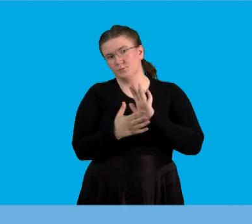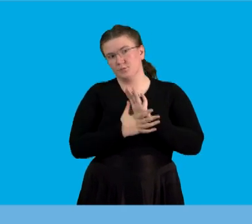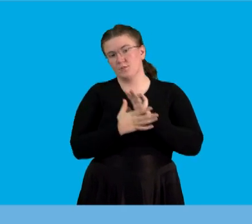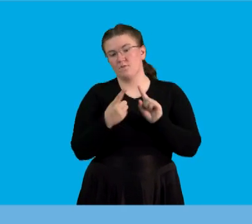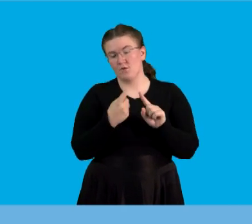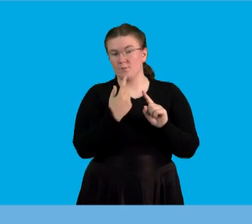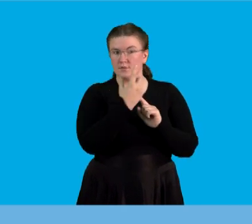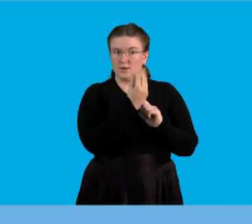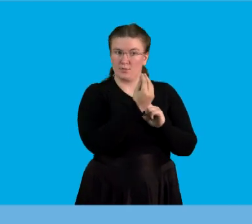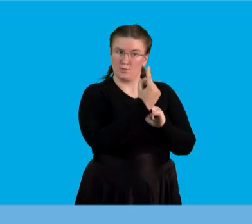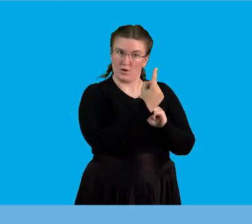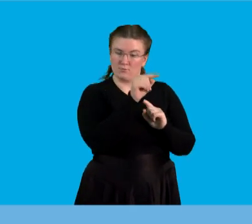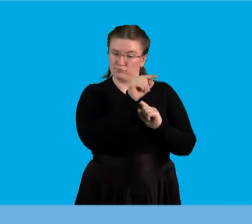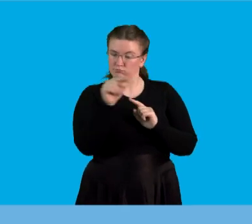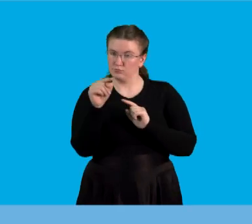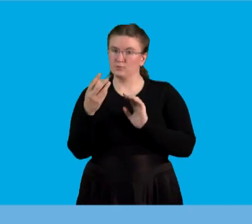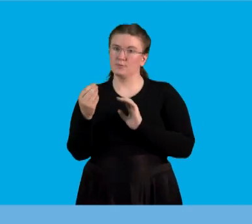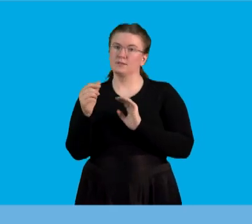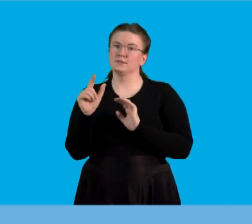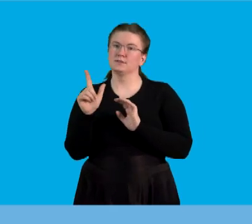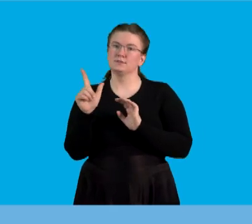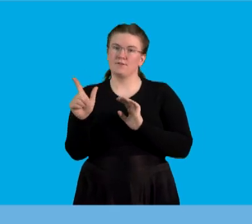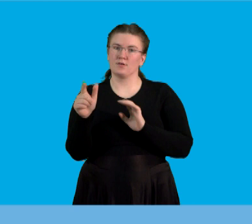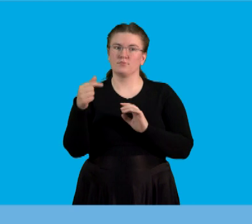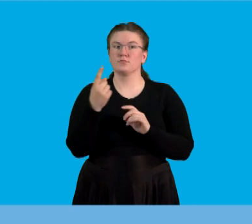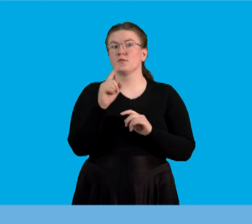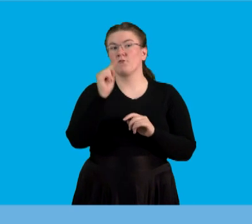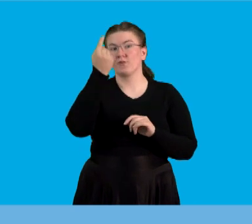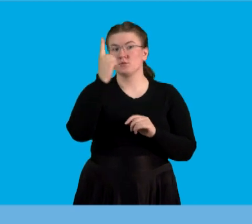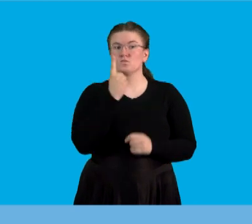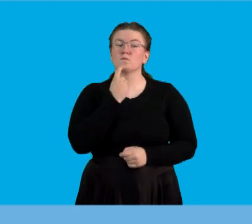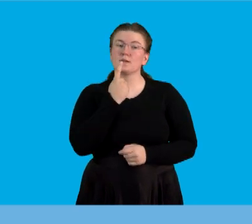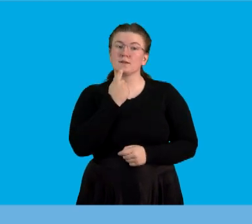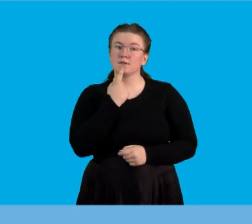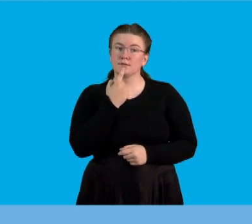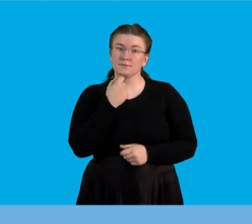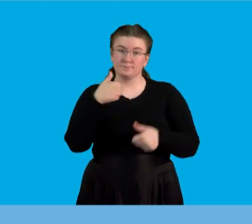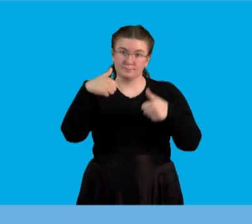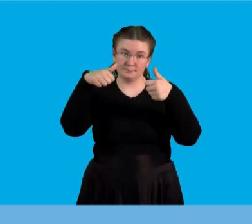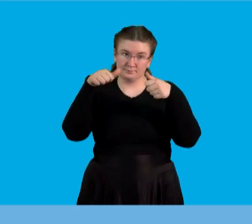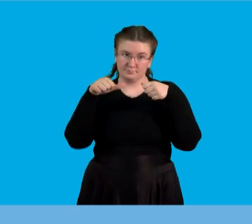1 in that particular order. So the first one there at the top, that is going to be red,